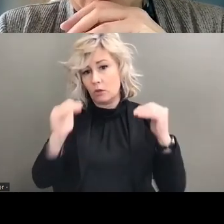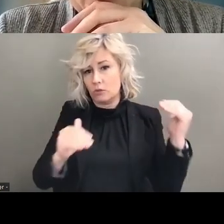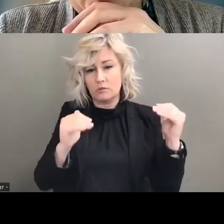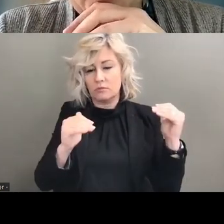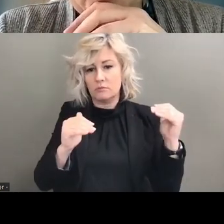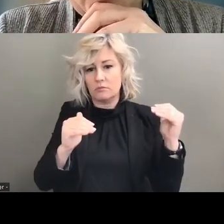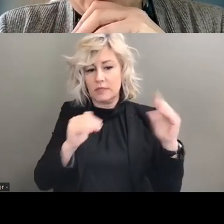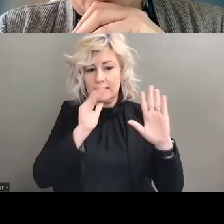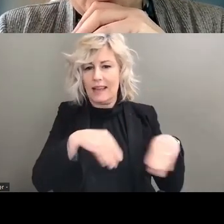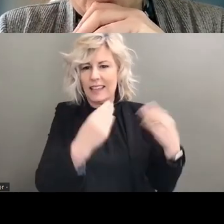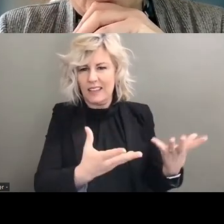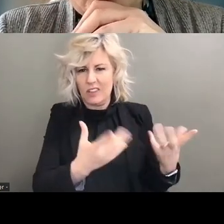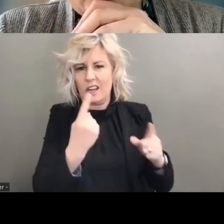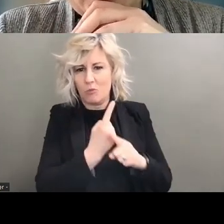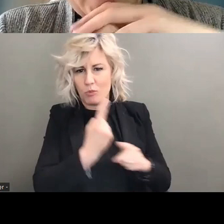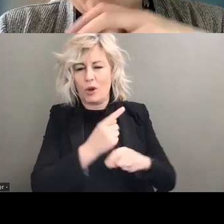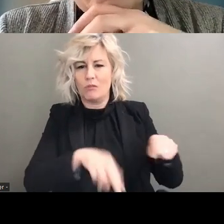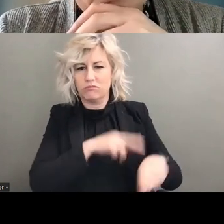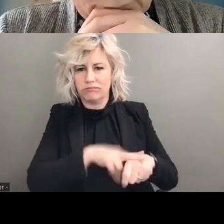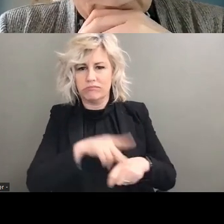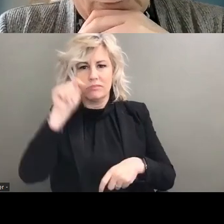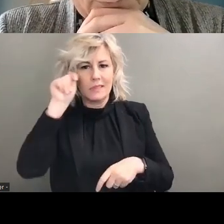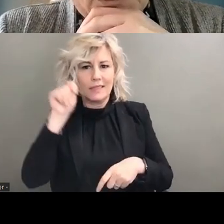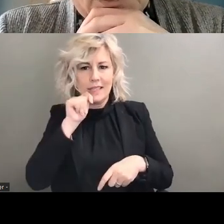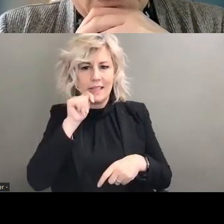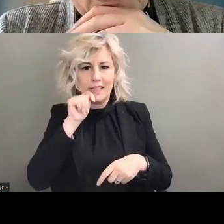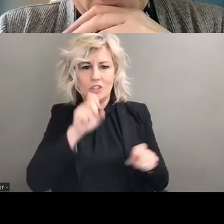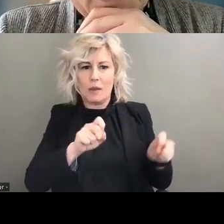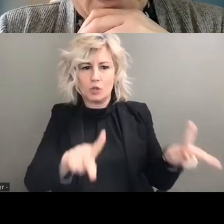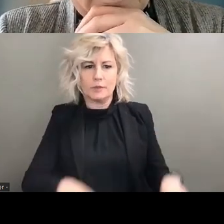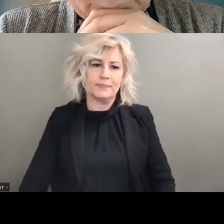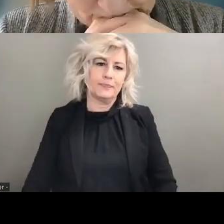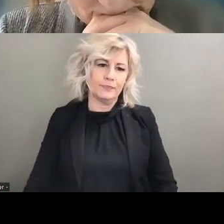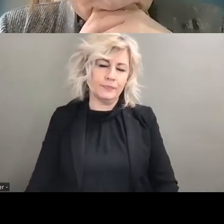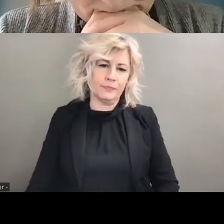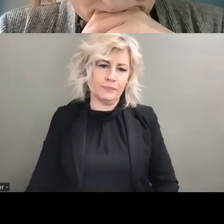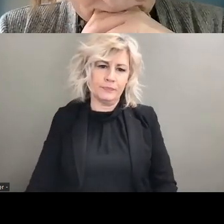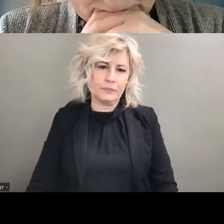without an appropriate normal teenage opportunities. Next slide.